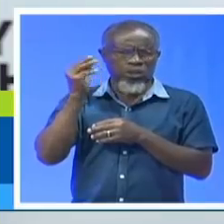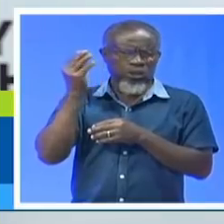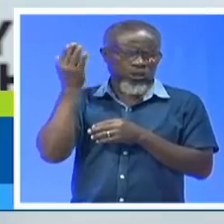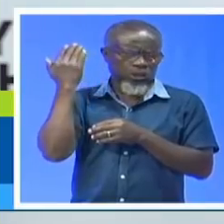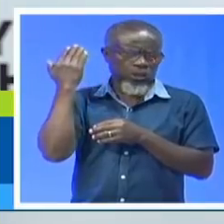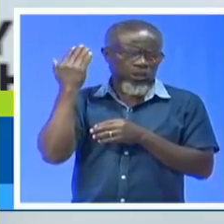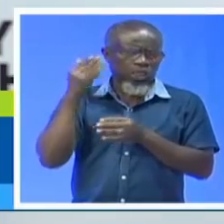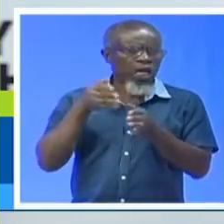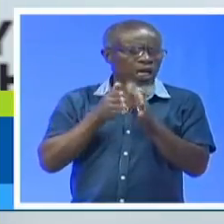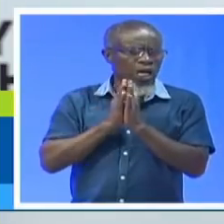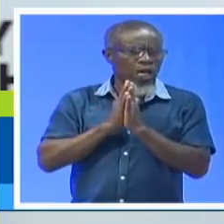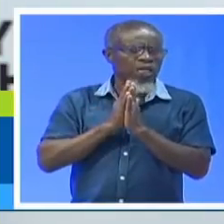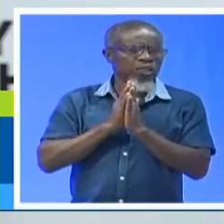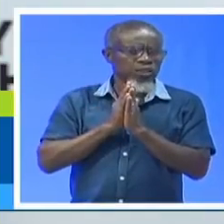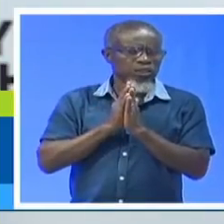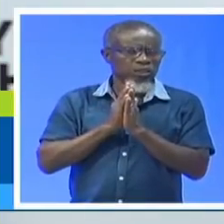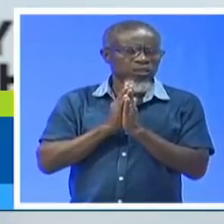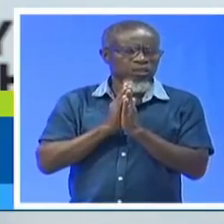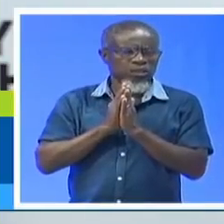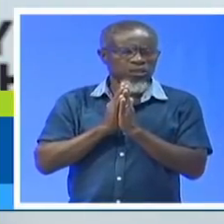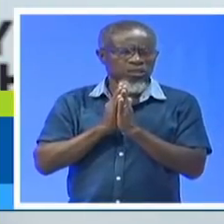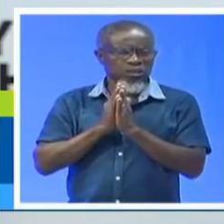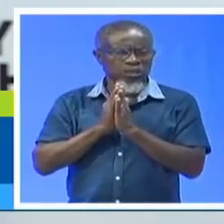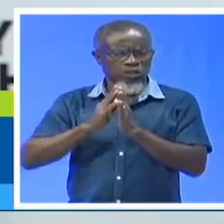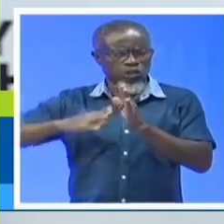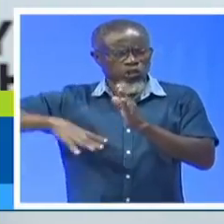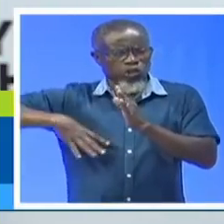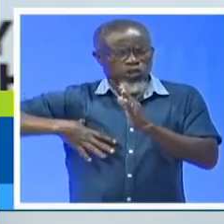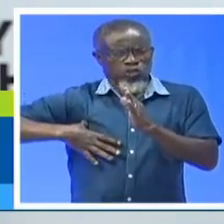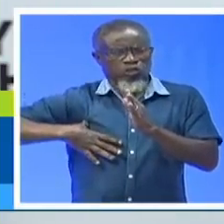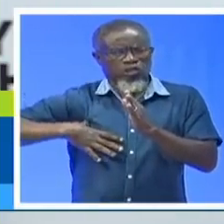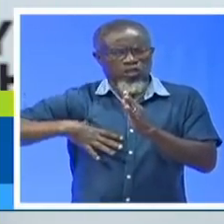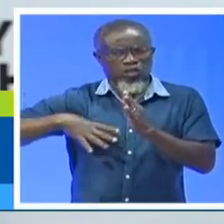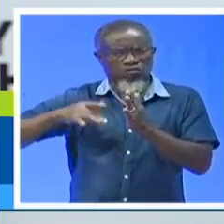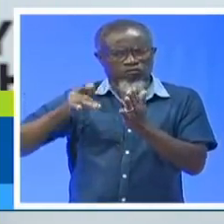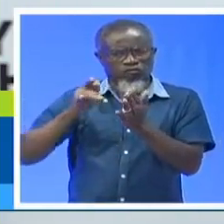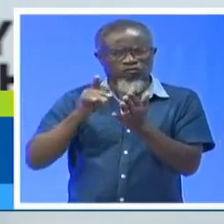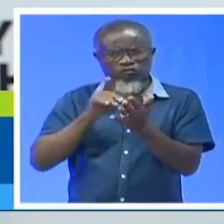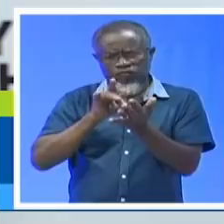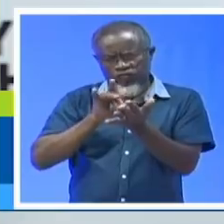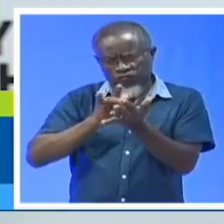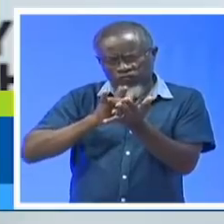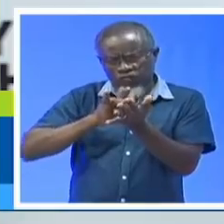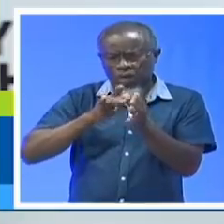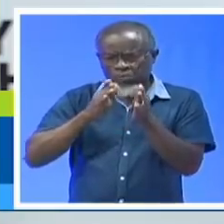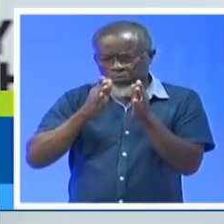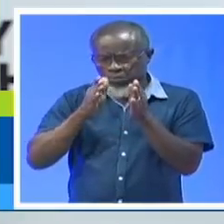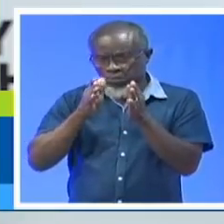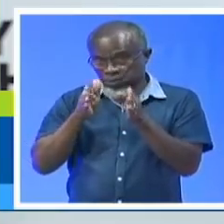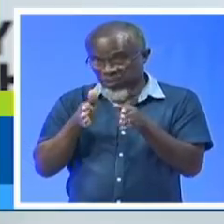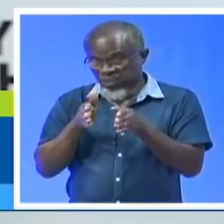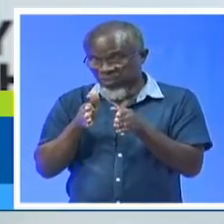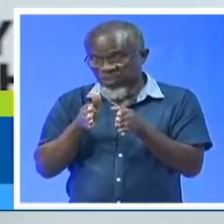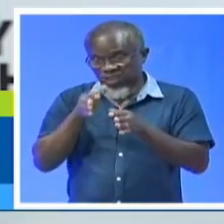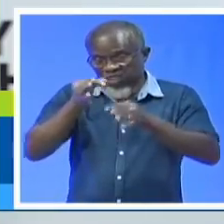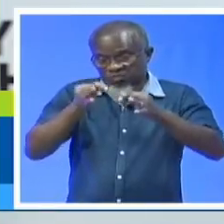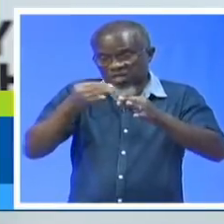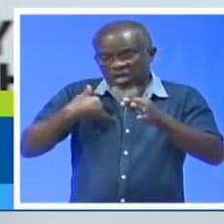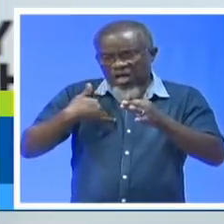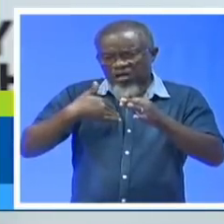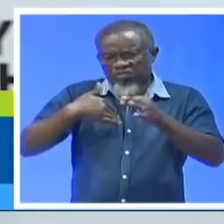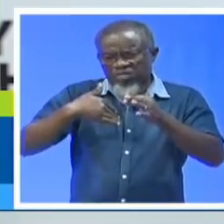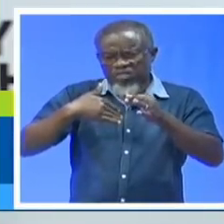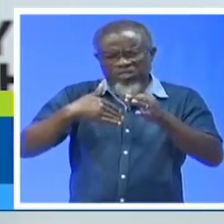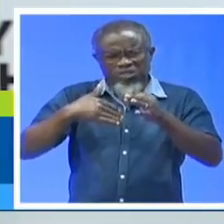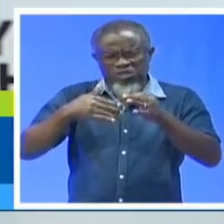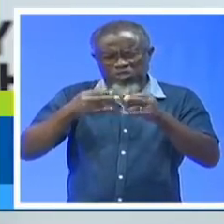principal pharmacist, Mr. Nisa Sibu, if we have shortages of anything like PPE. And she has reported